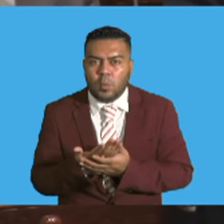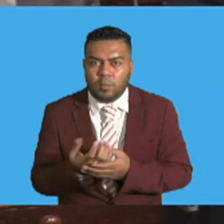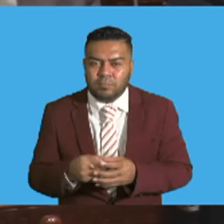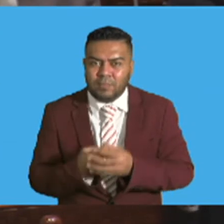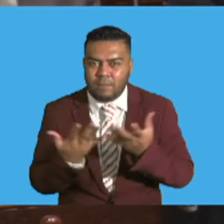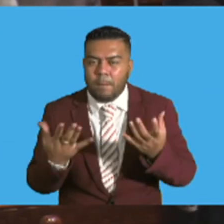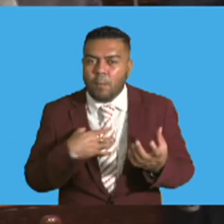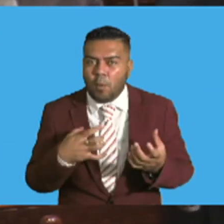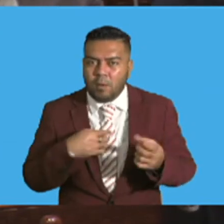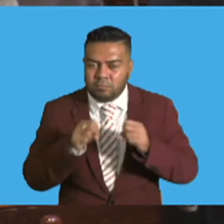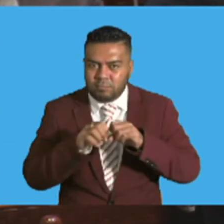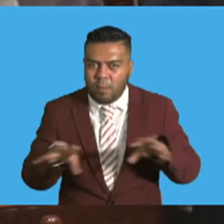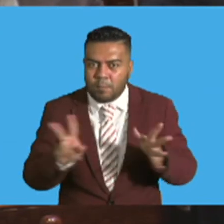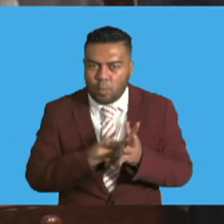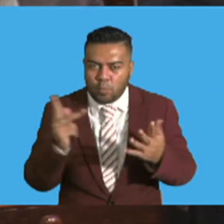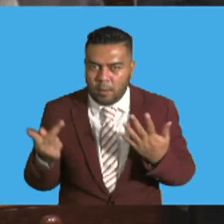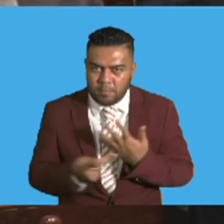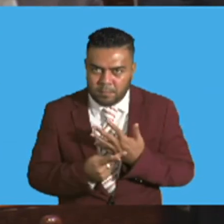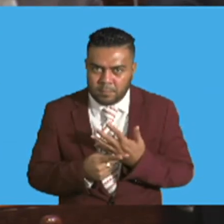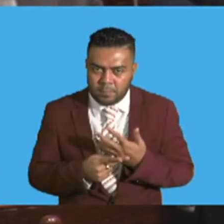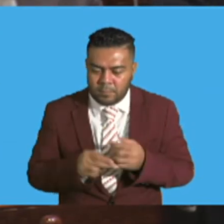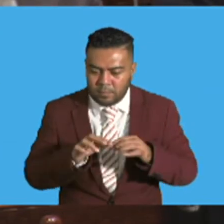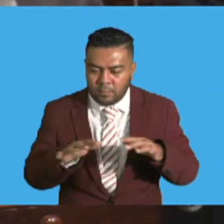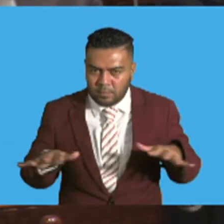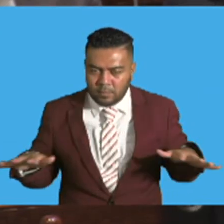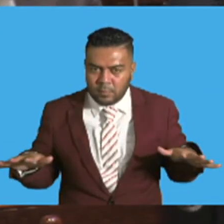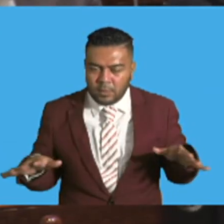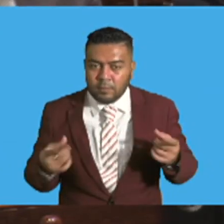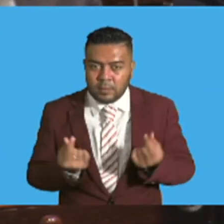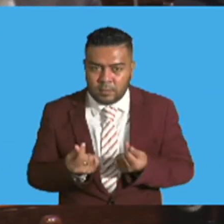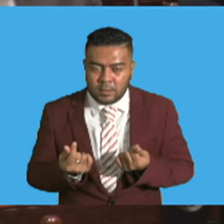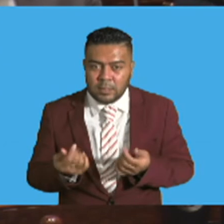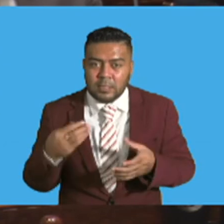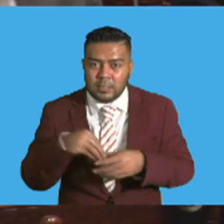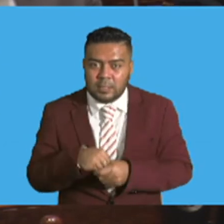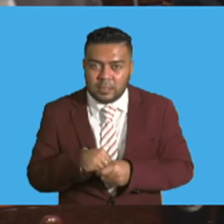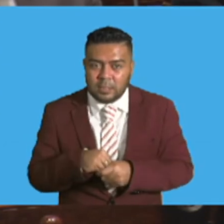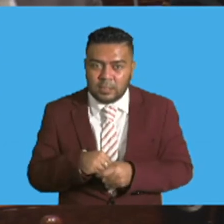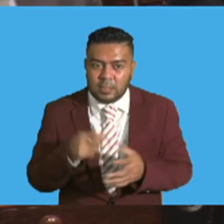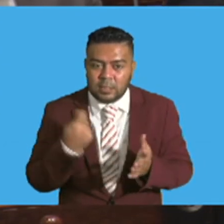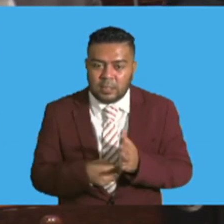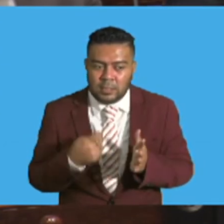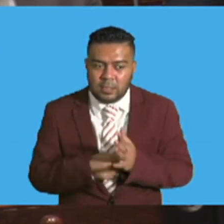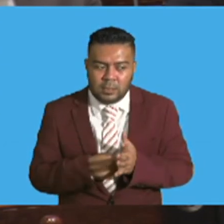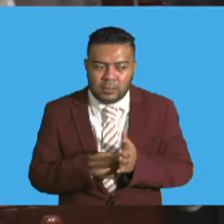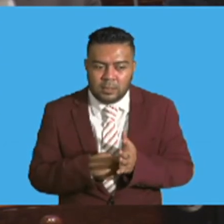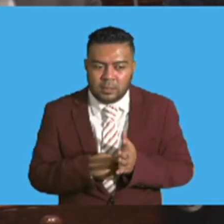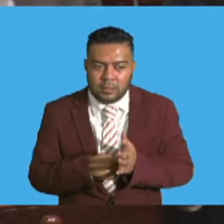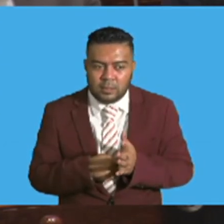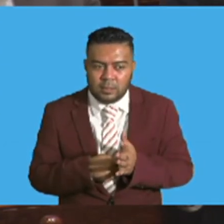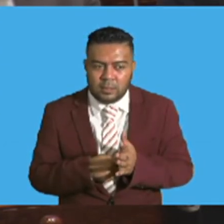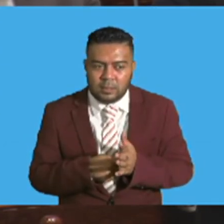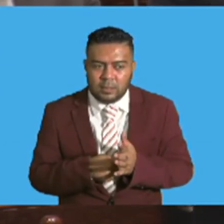outreach programs. Compliance is also greatly enhanced if you have simplicity in your taxation system. That is what we are